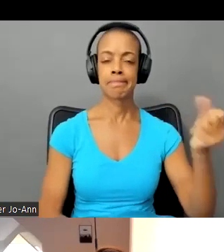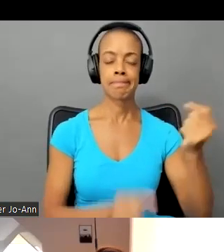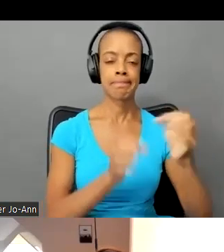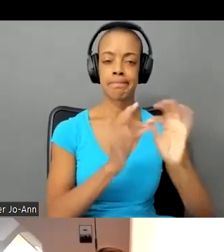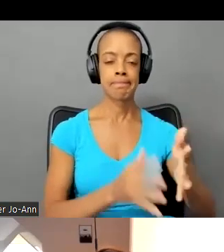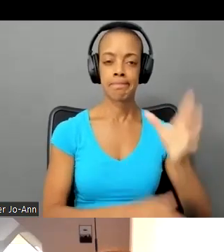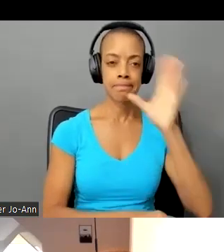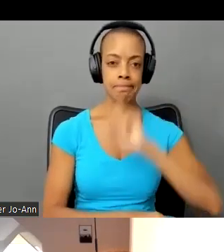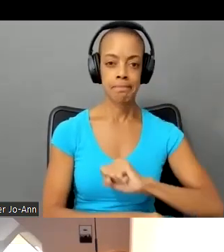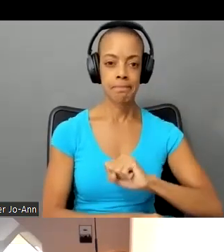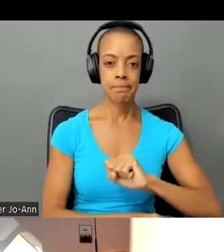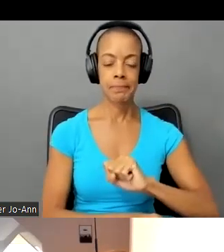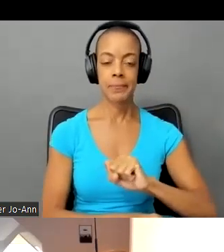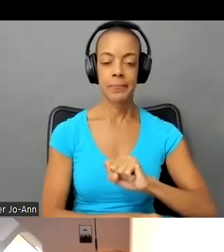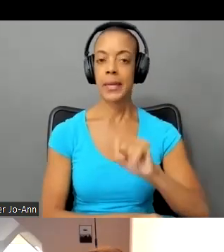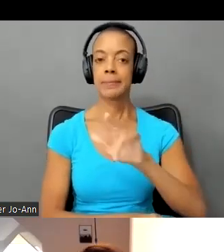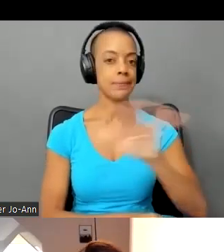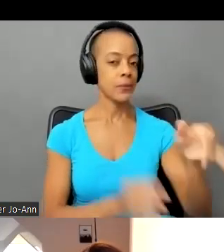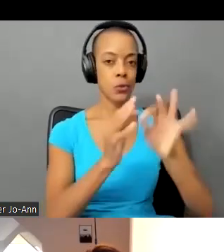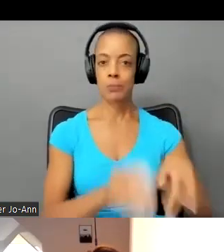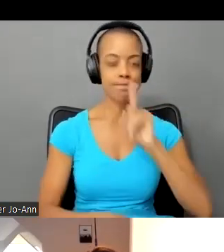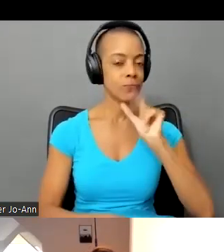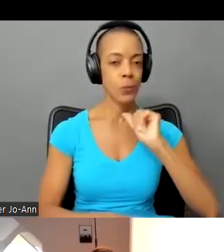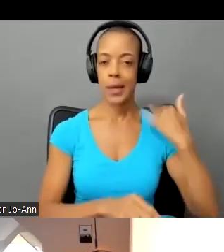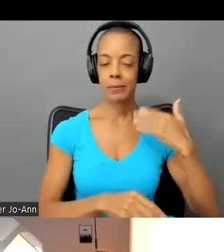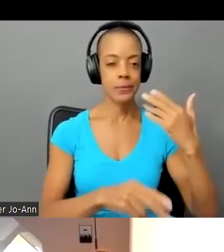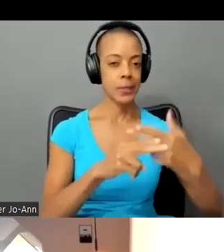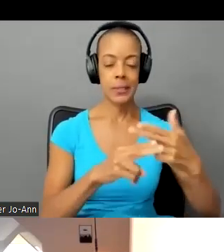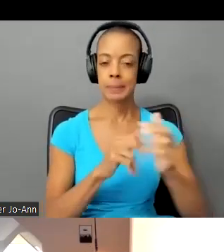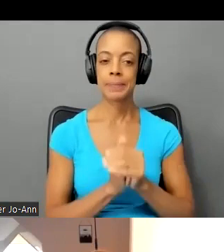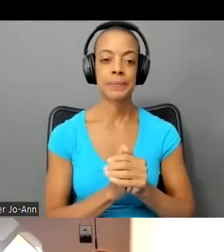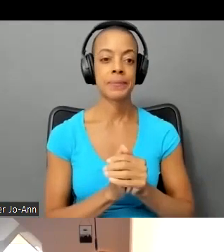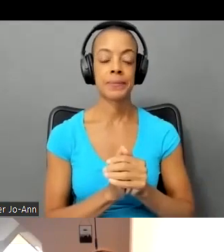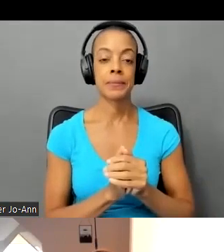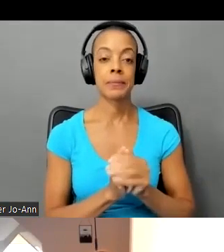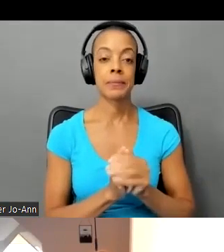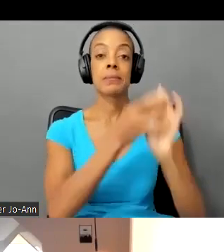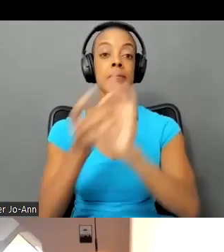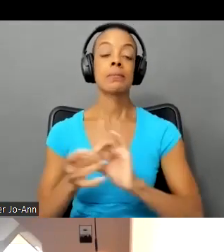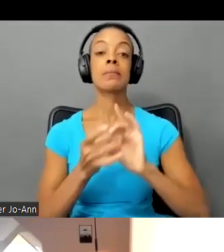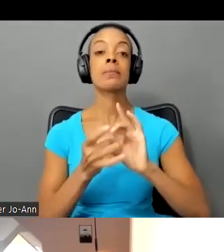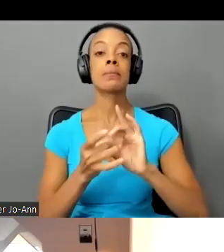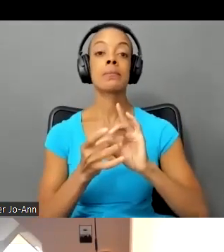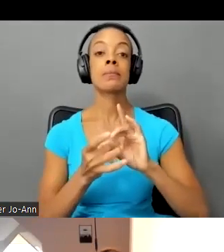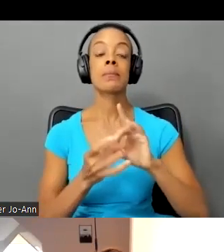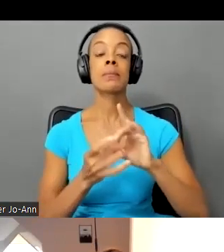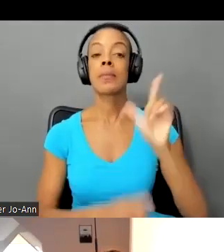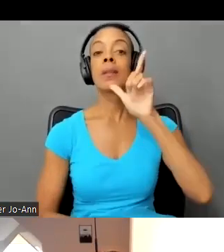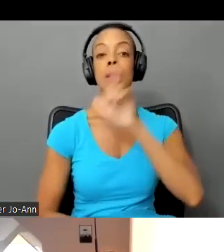and the Changa'an nations. These lands are connected with the London Township and Sombra treaties